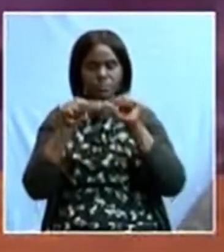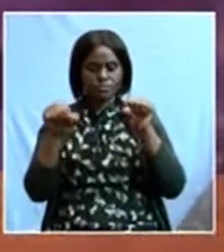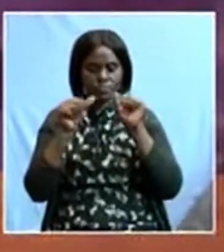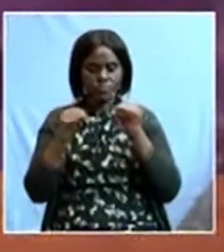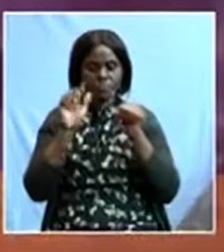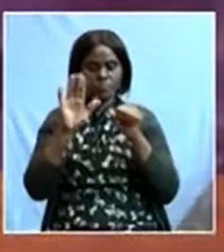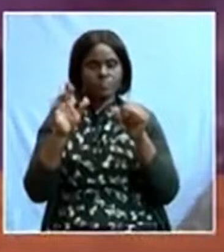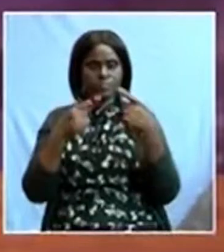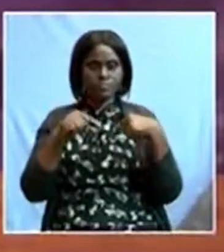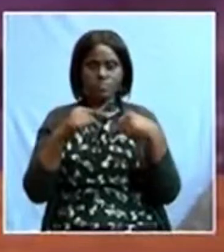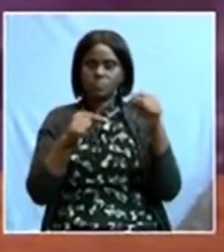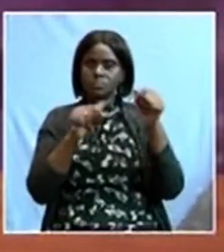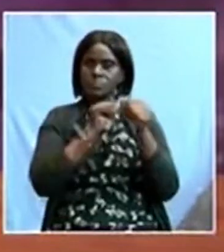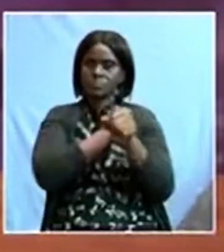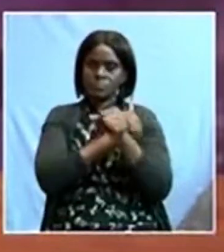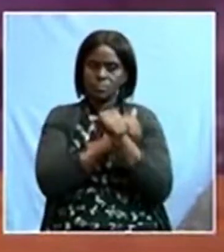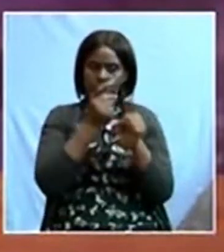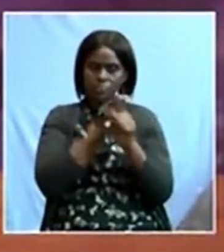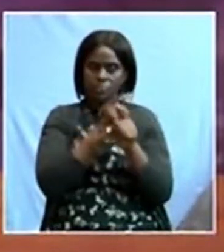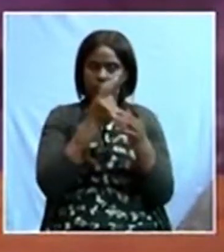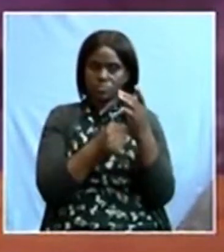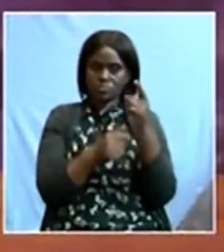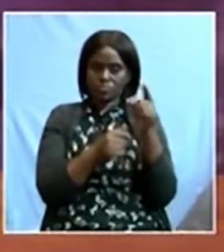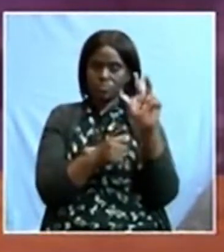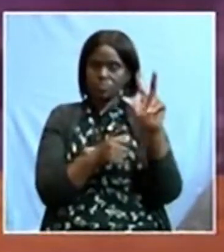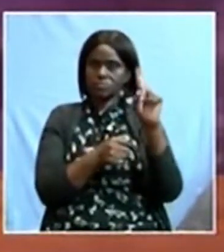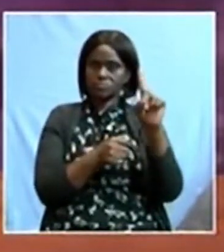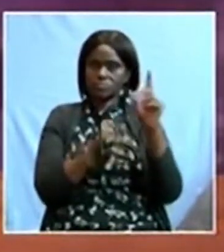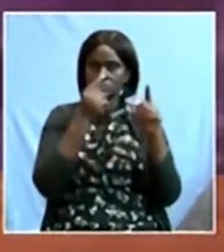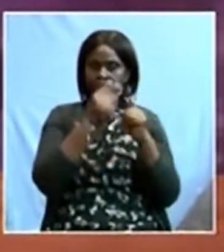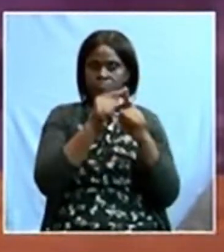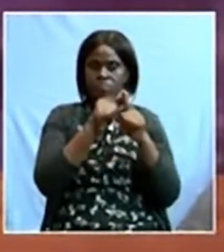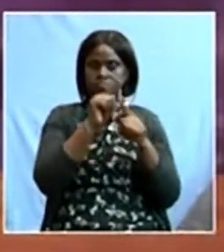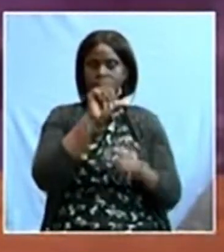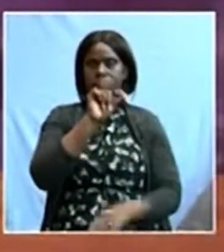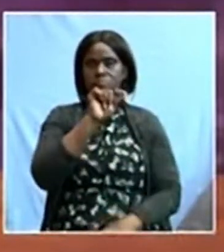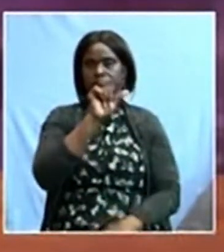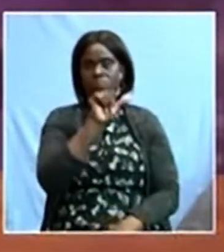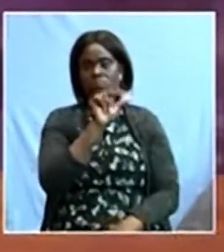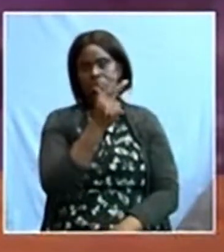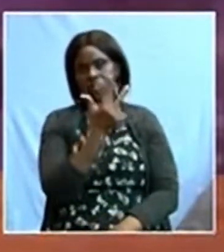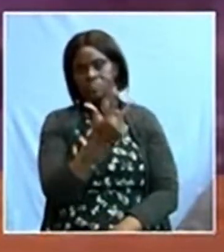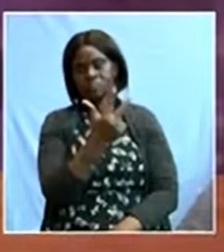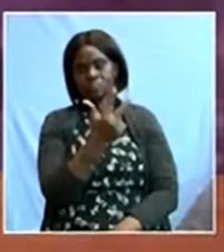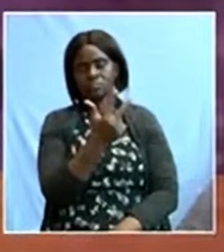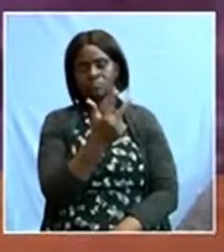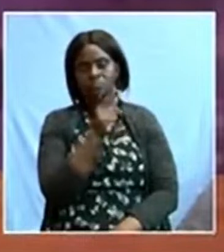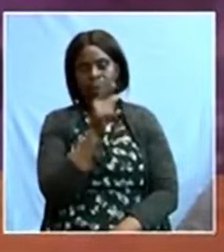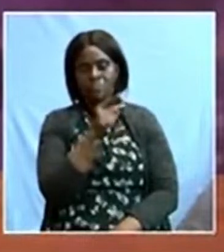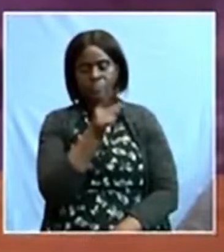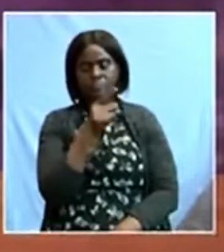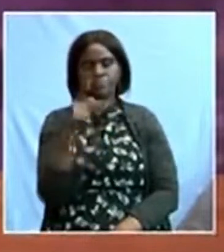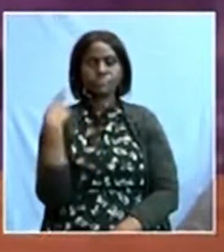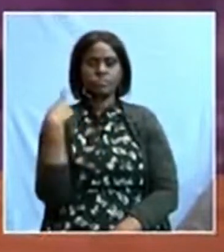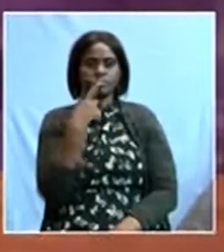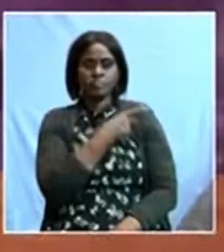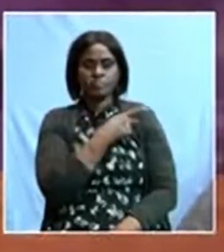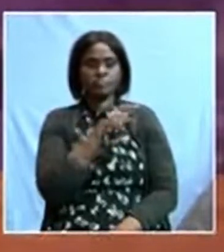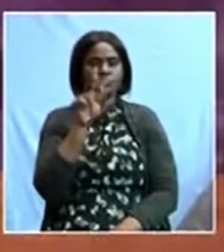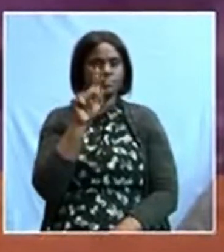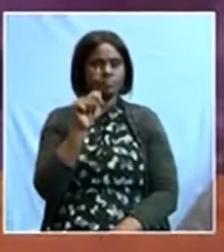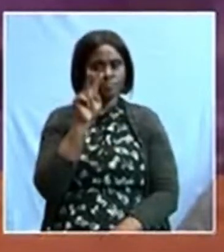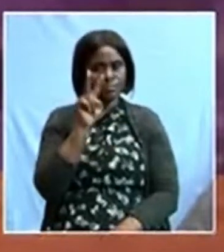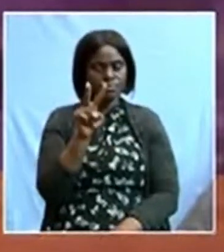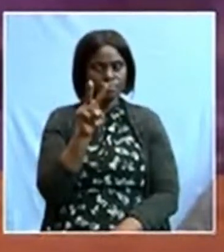the local authorities from 31st December 2023. This is parliamentary